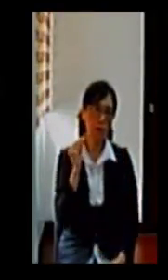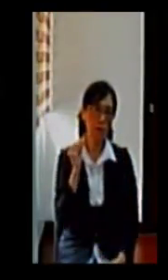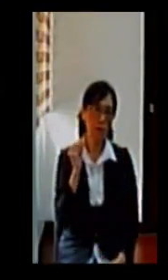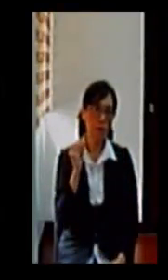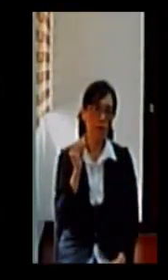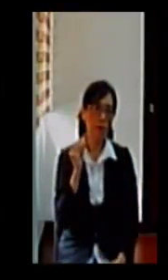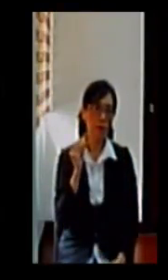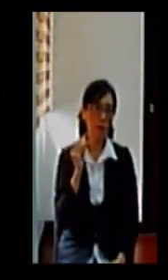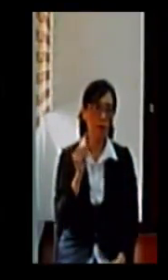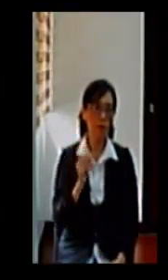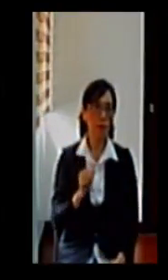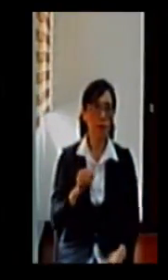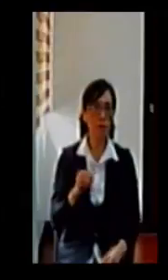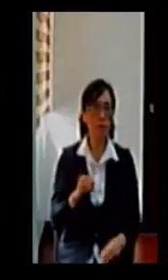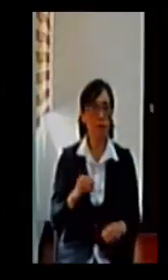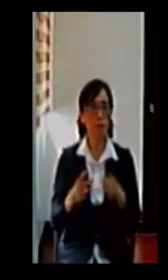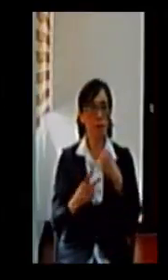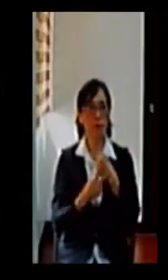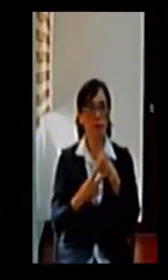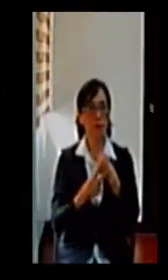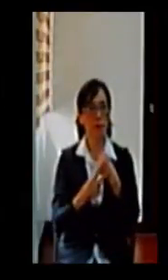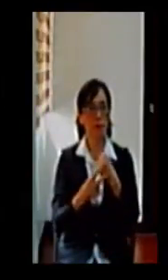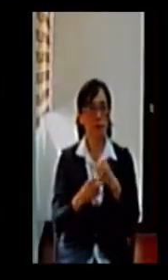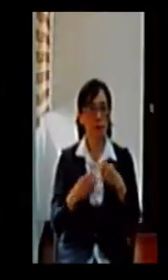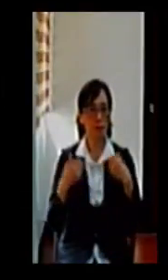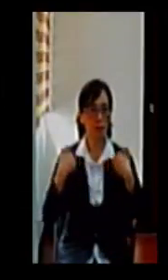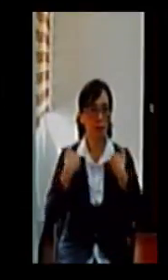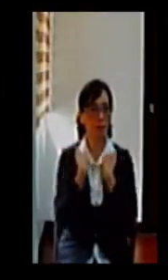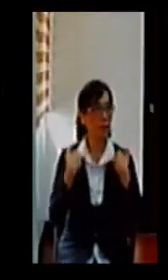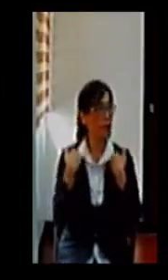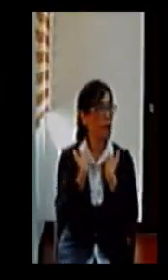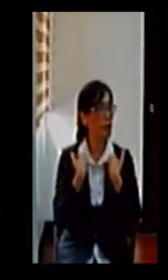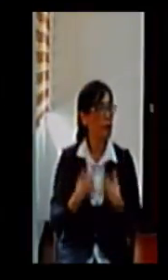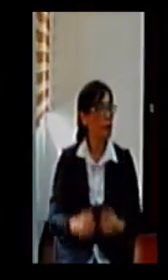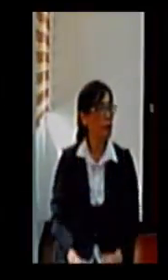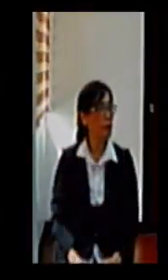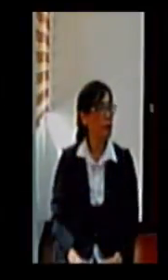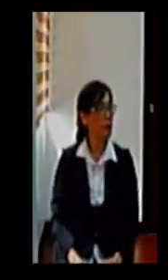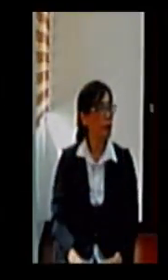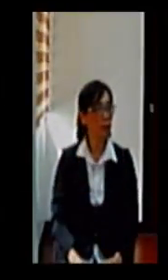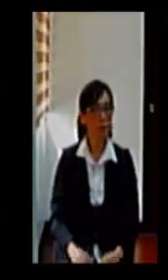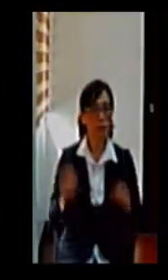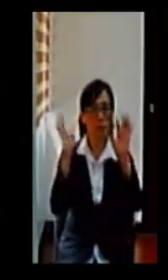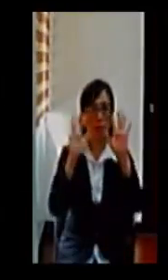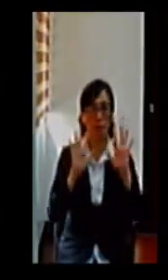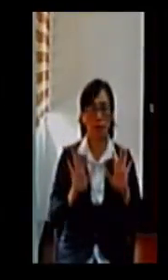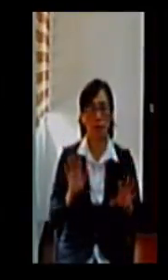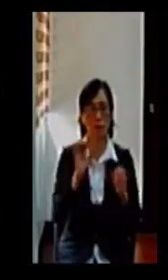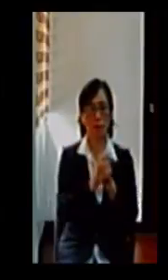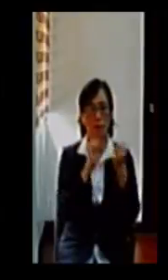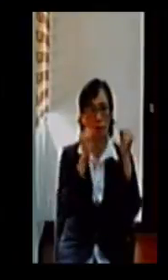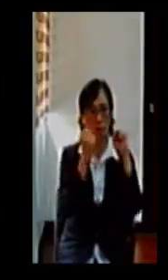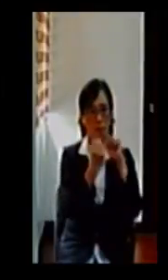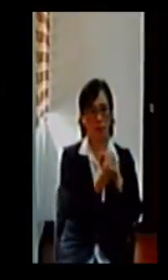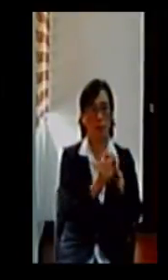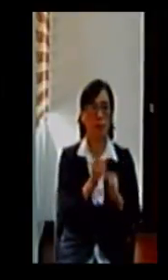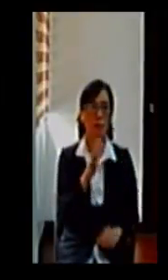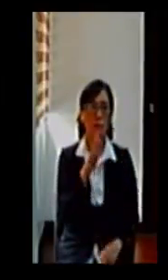the preservation of our species? The thing with climate change is, and Mother